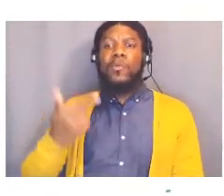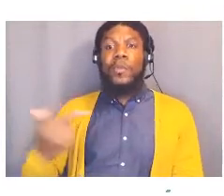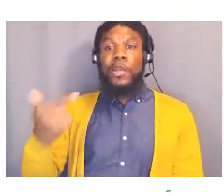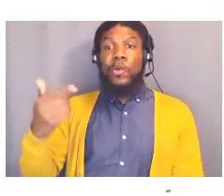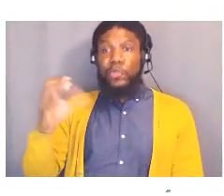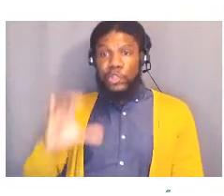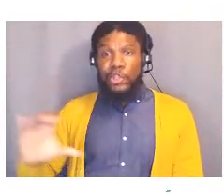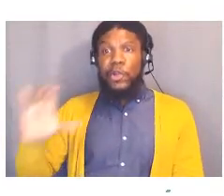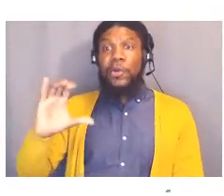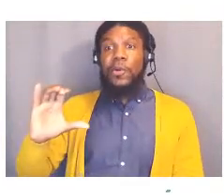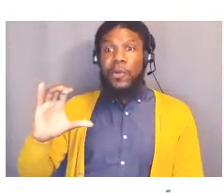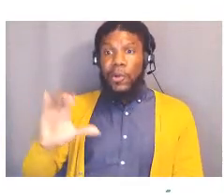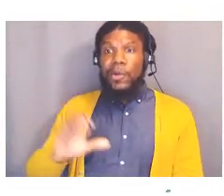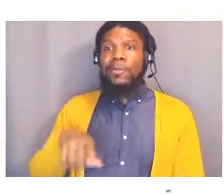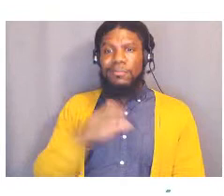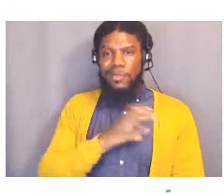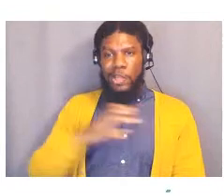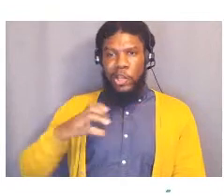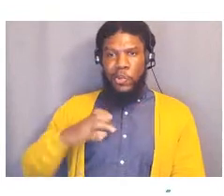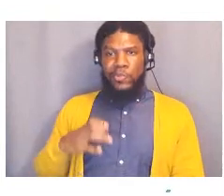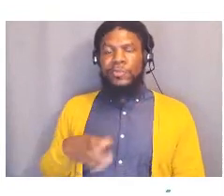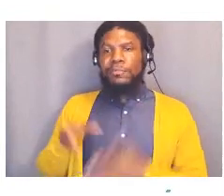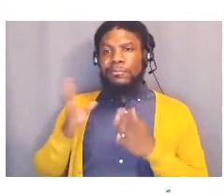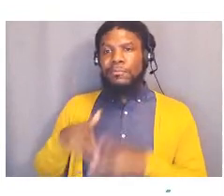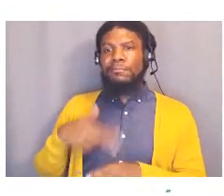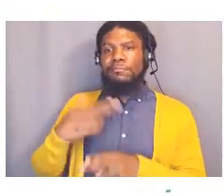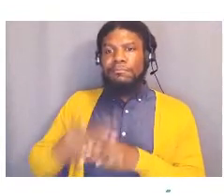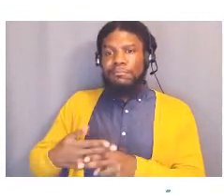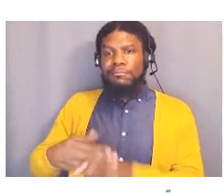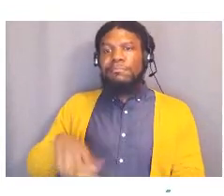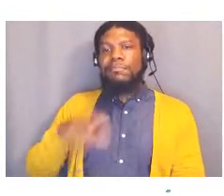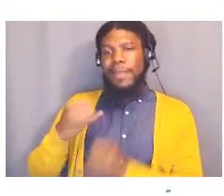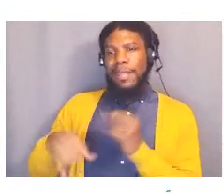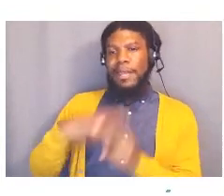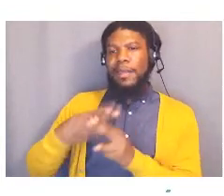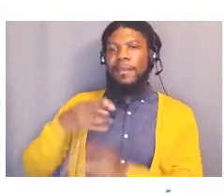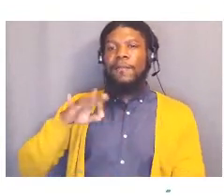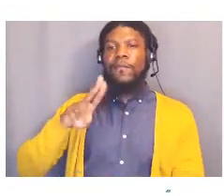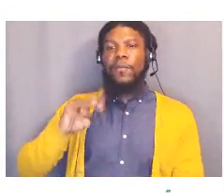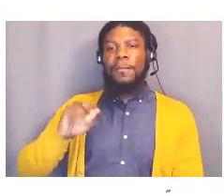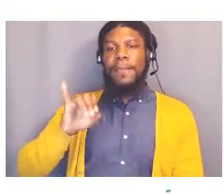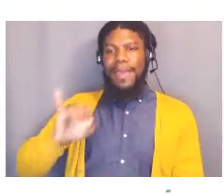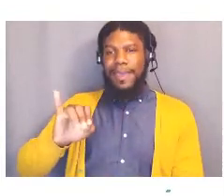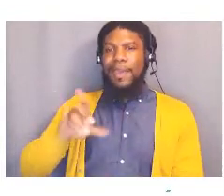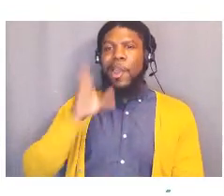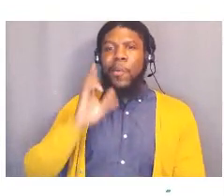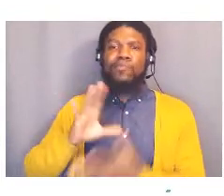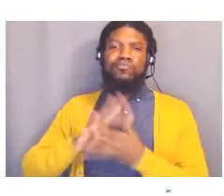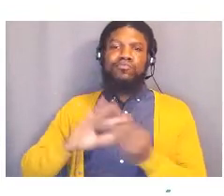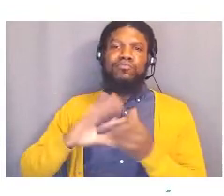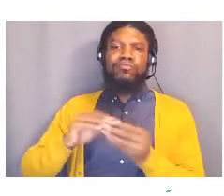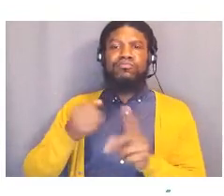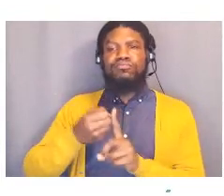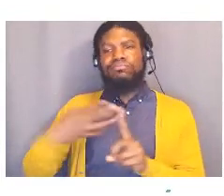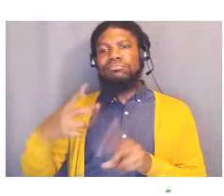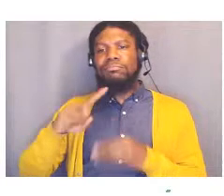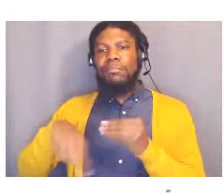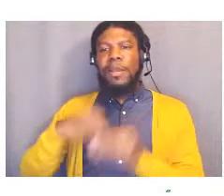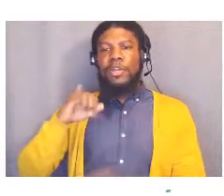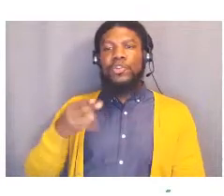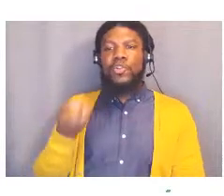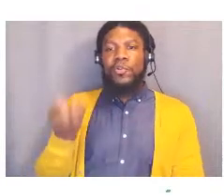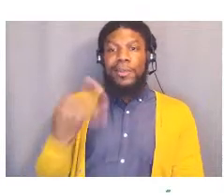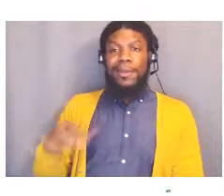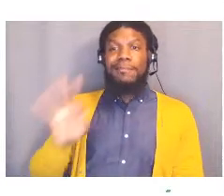Congressman Kwaisi Nfume, who will tell us a little bit about Juneteenth. He began